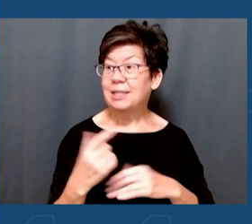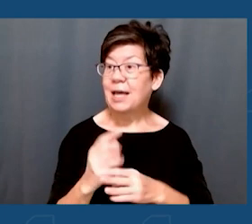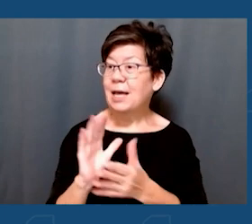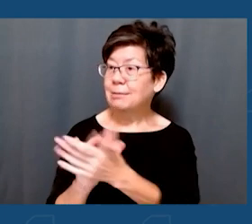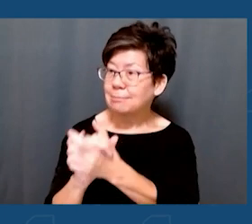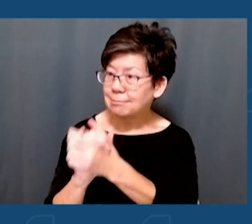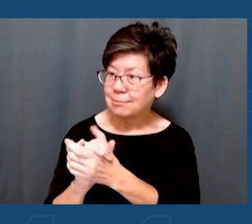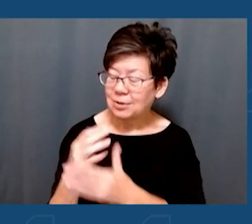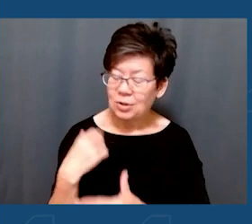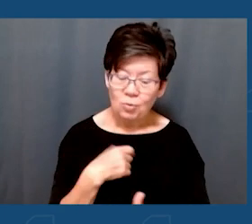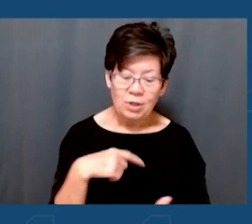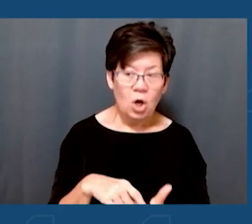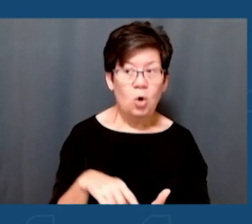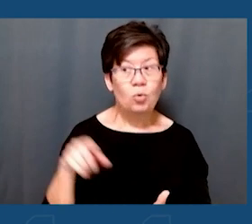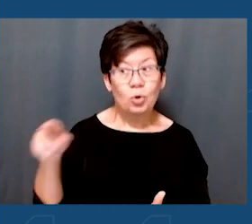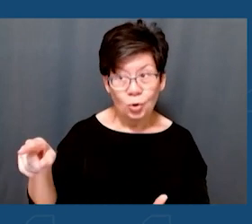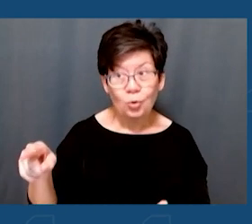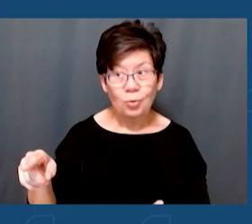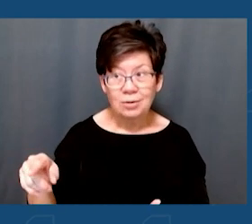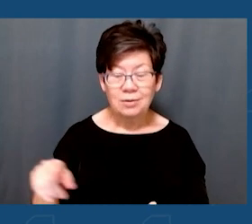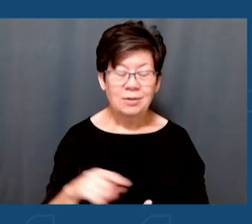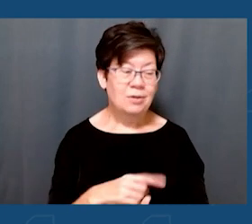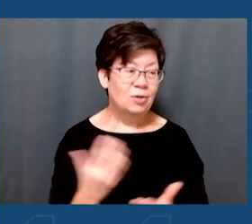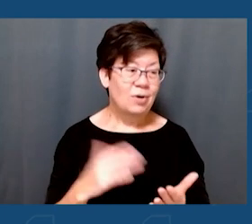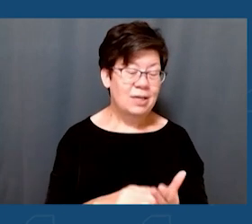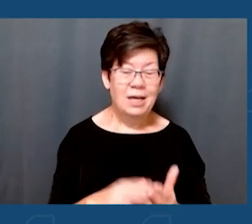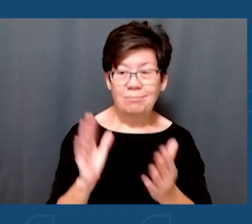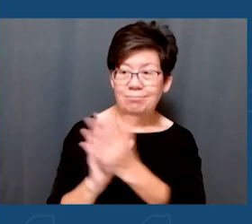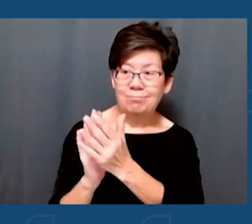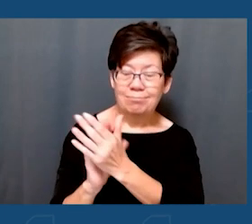to you personally. Let's hear it again for Kaz Rodriguez.